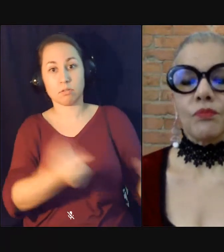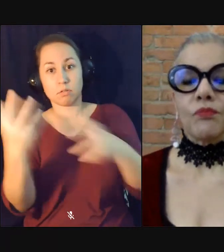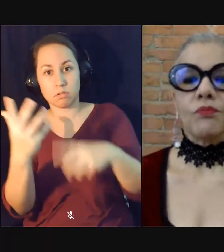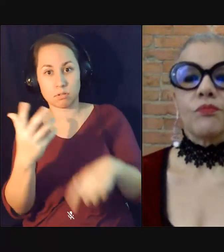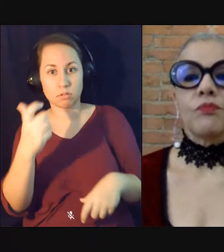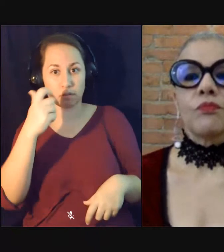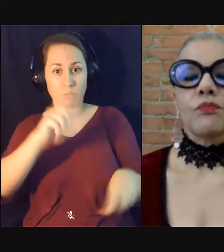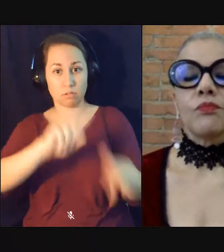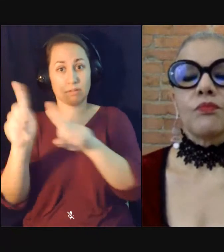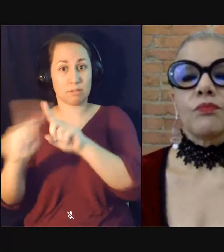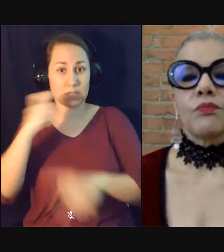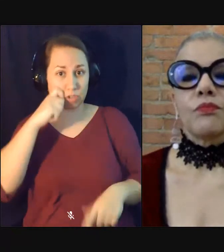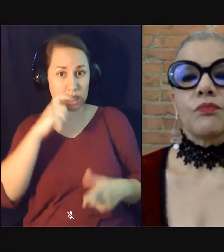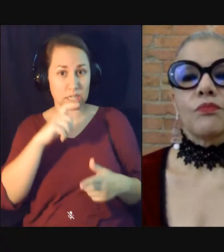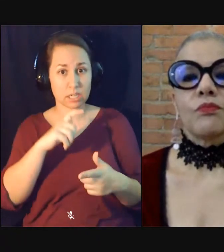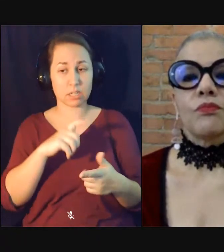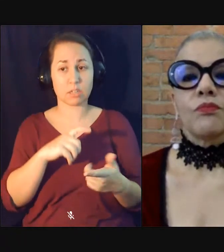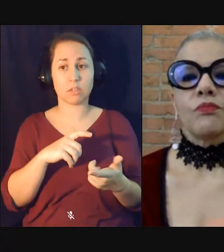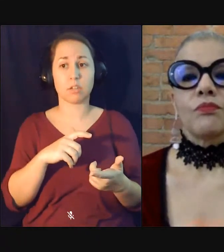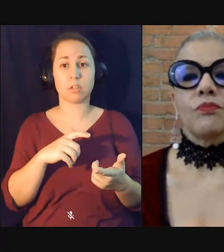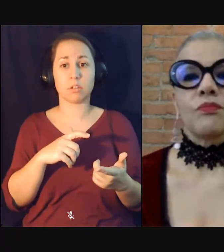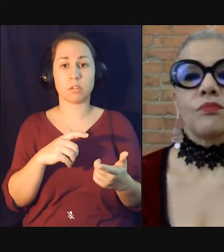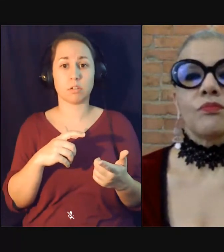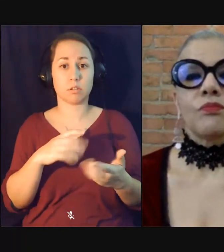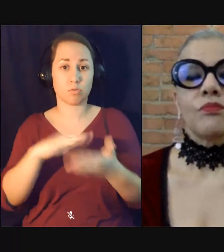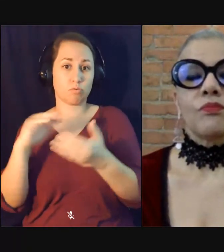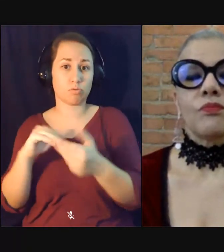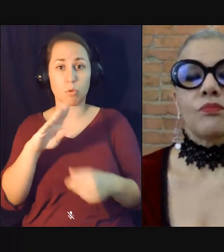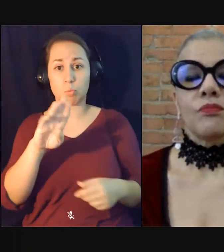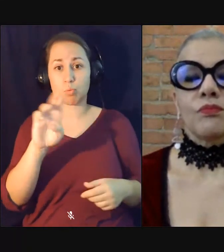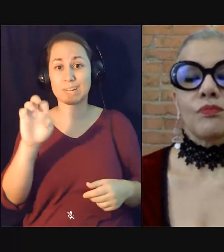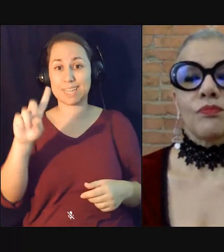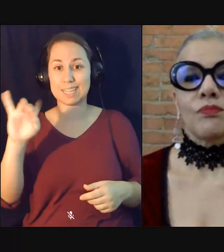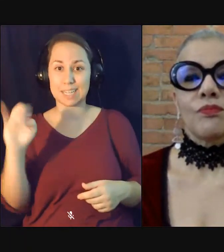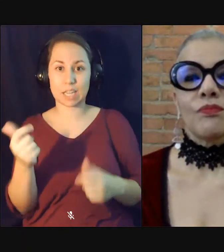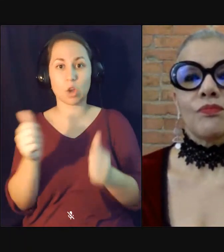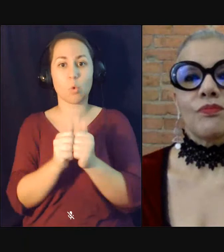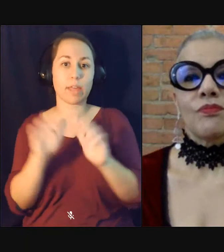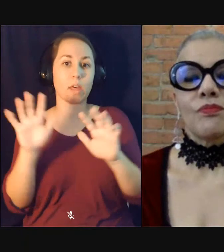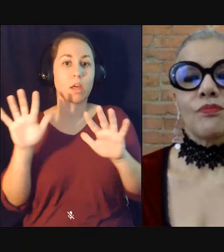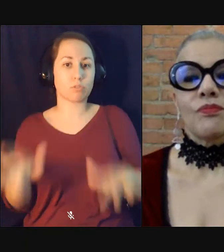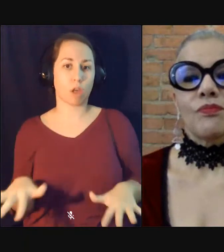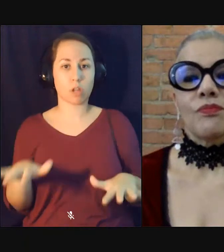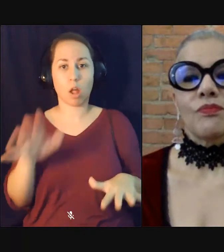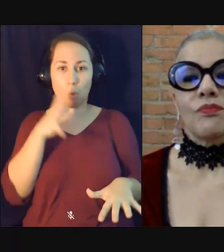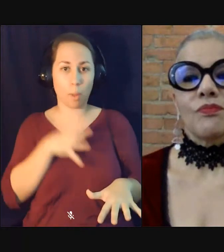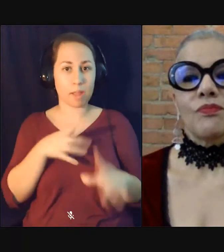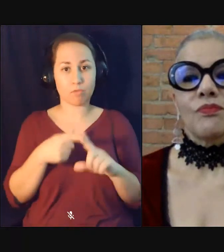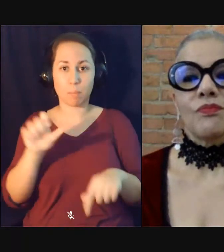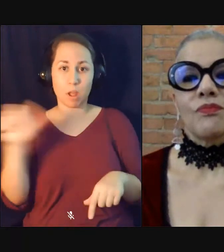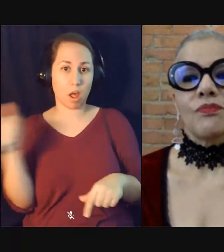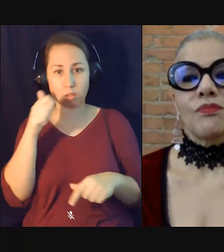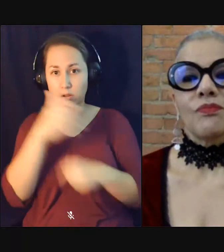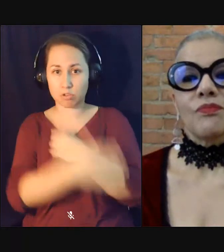through breeding with quiescent, docile Aryan women, et cetera, et cetera. So this is a global movement.